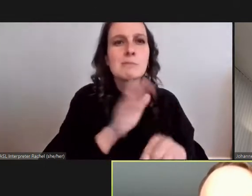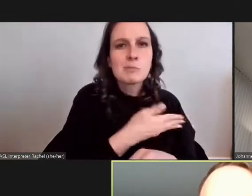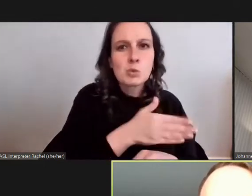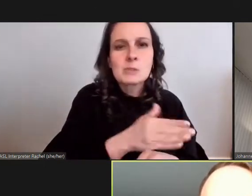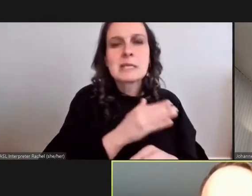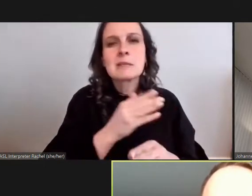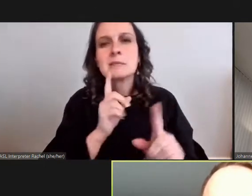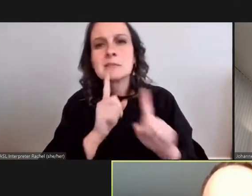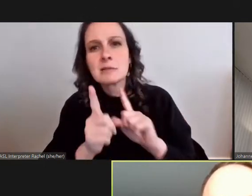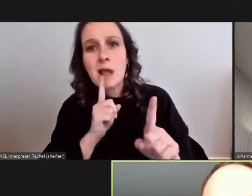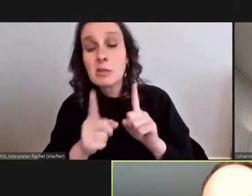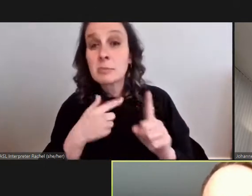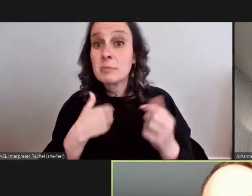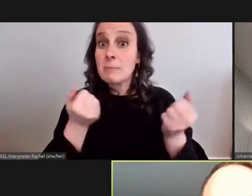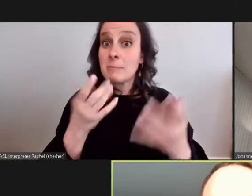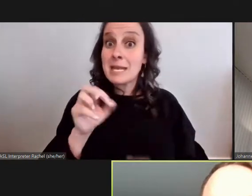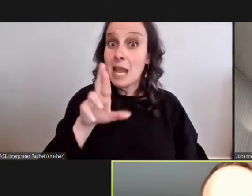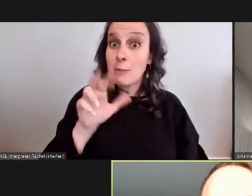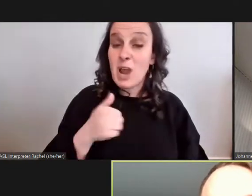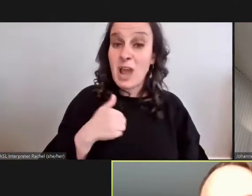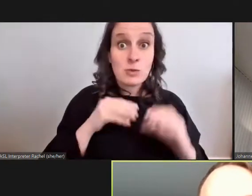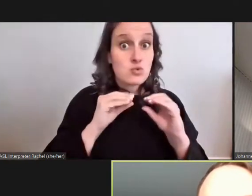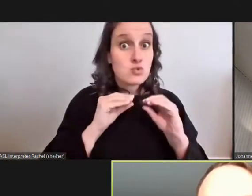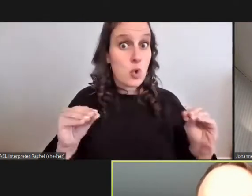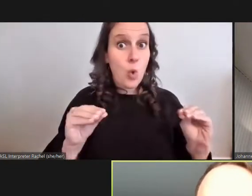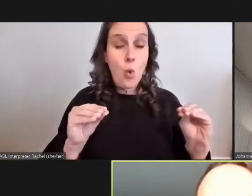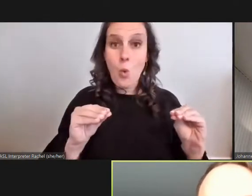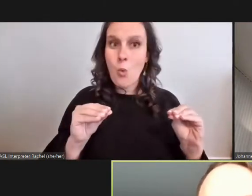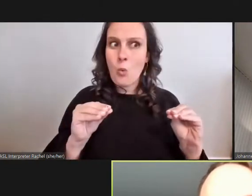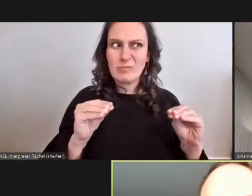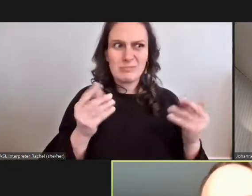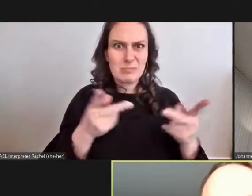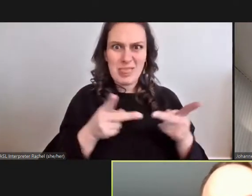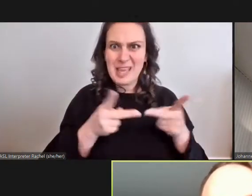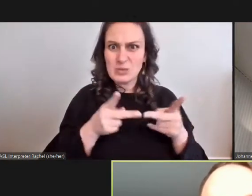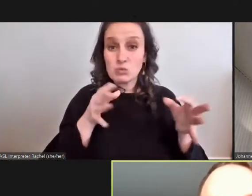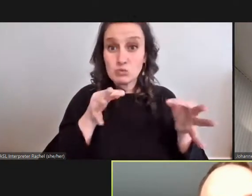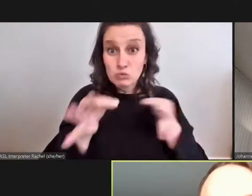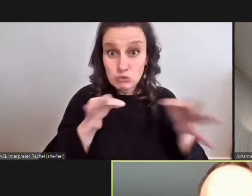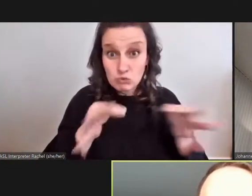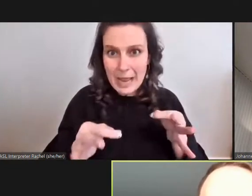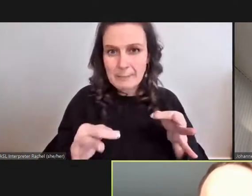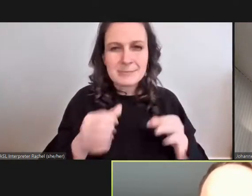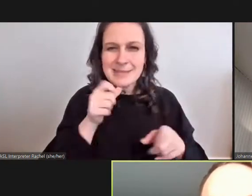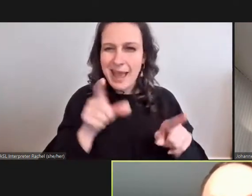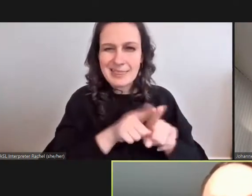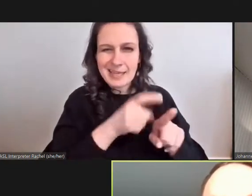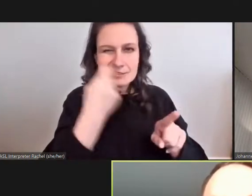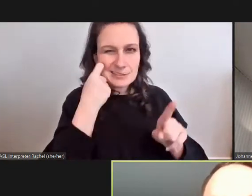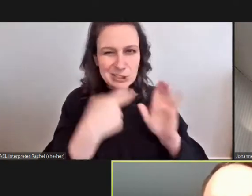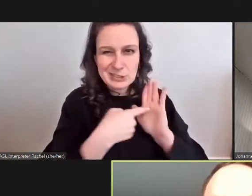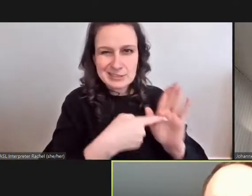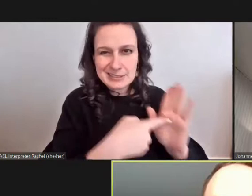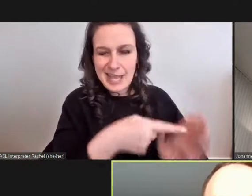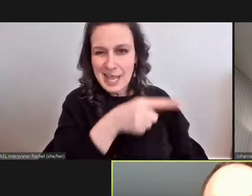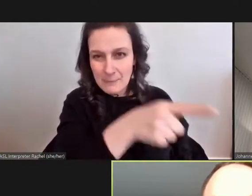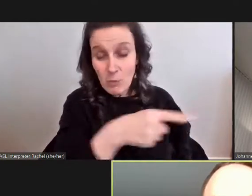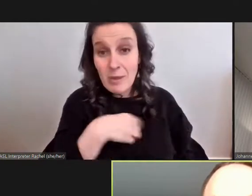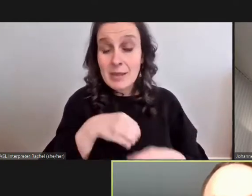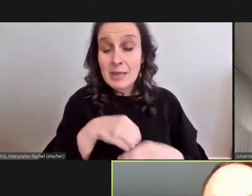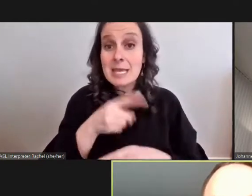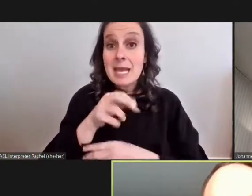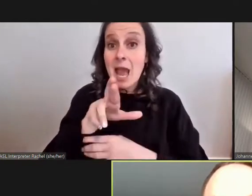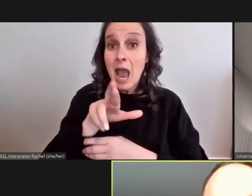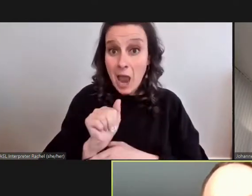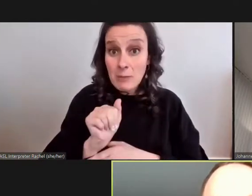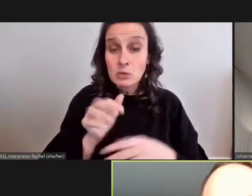operas have very little or no space to describe as opposed to this example. And in opera, the describer needs